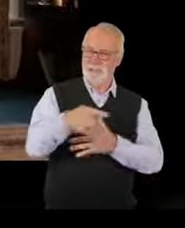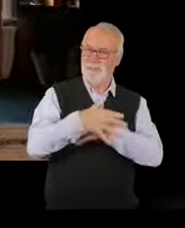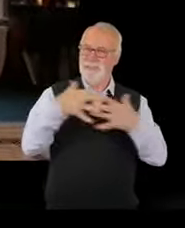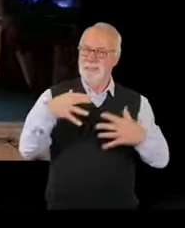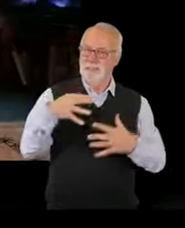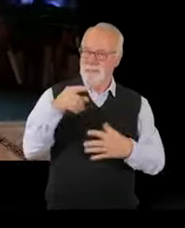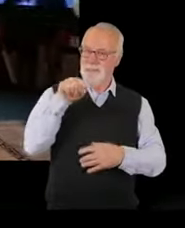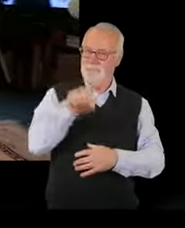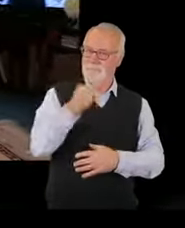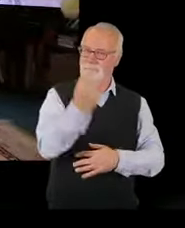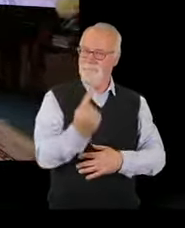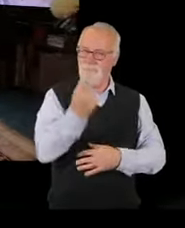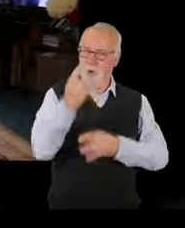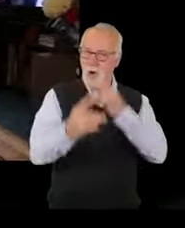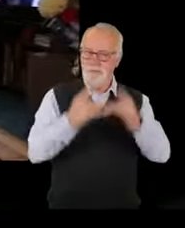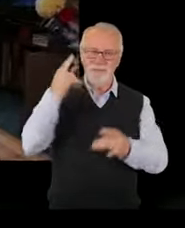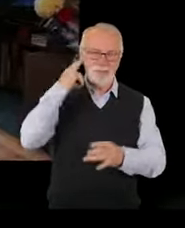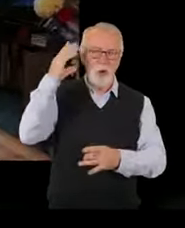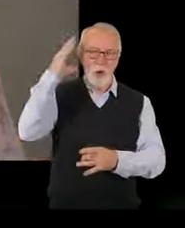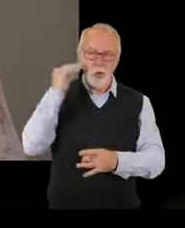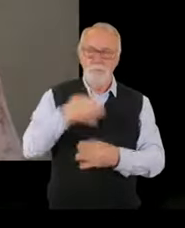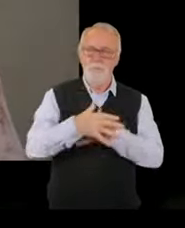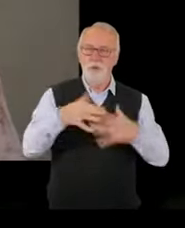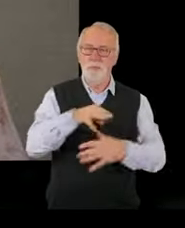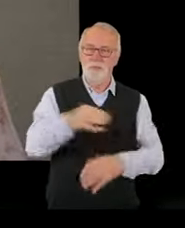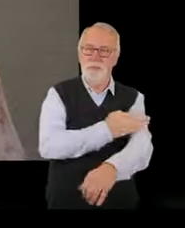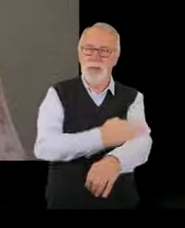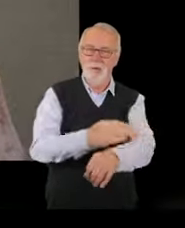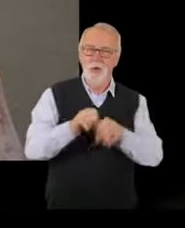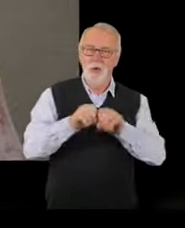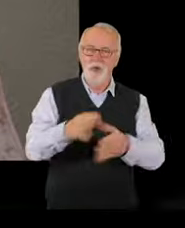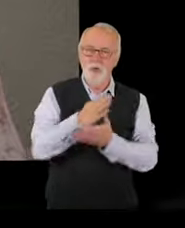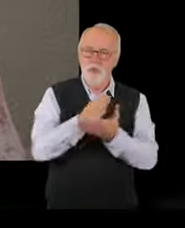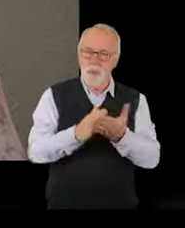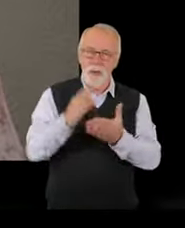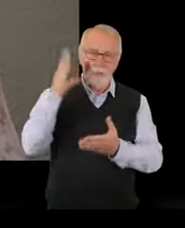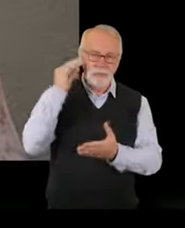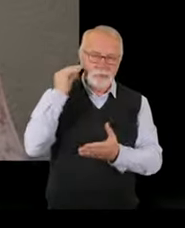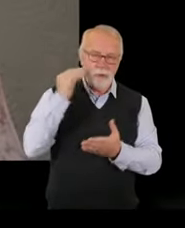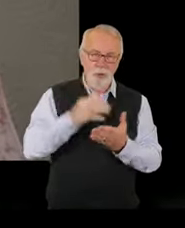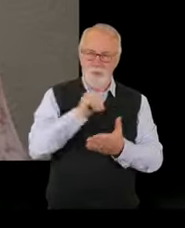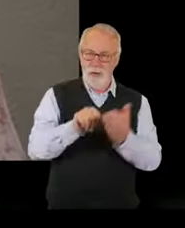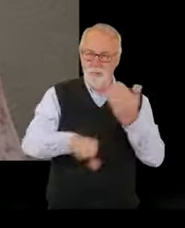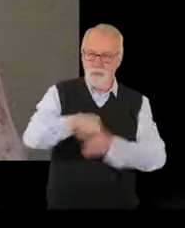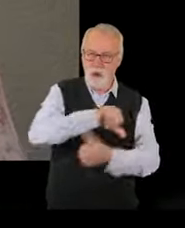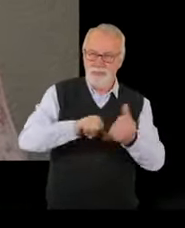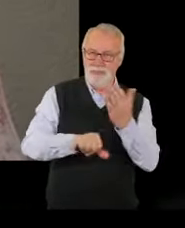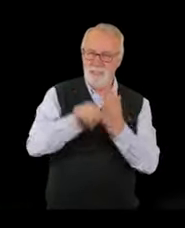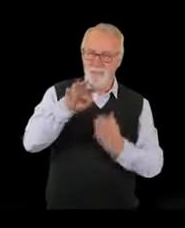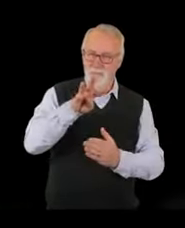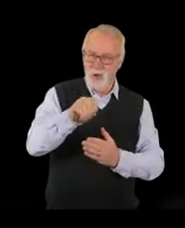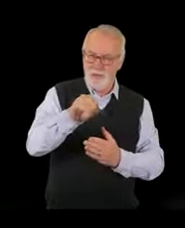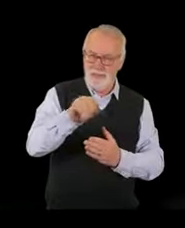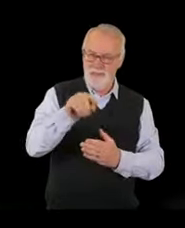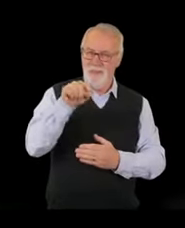age. This hearing loss increases as you get older. By the age of 80, most people may have significant hearing problems.